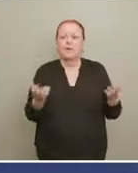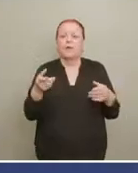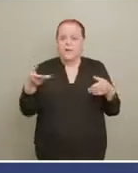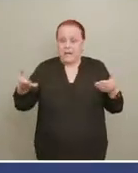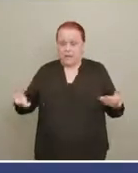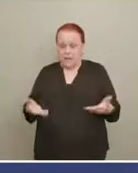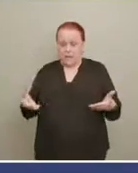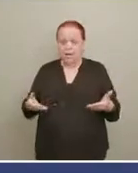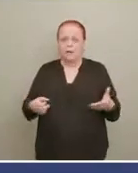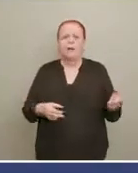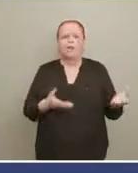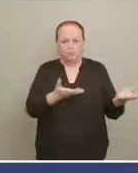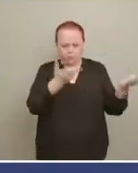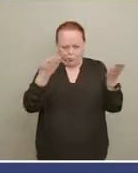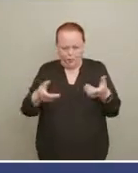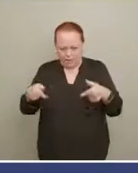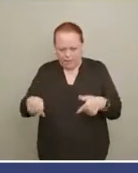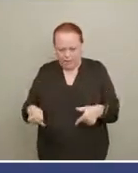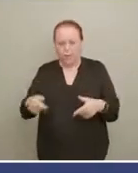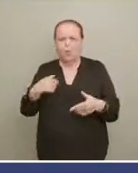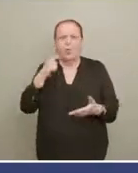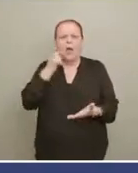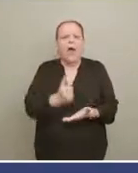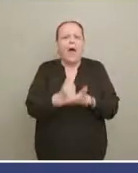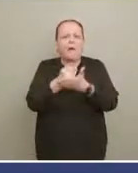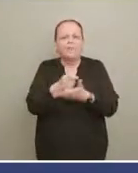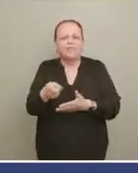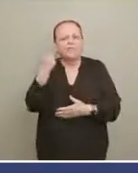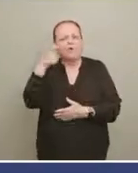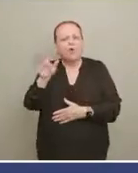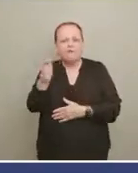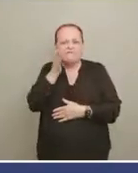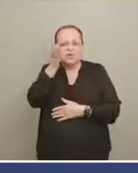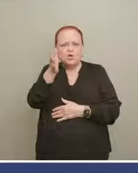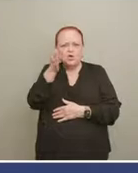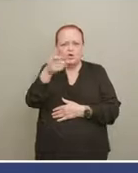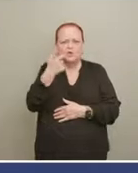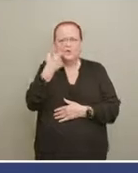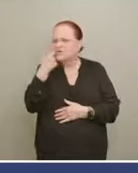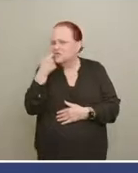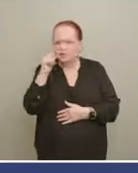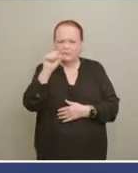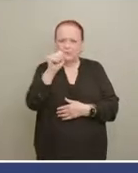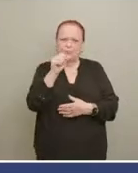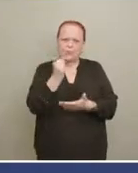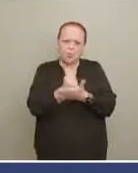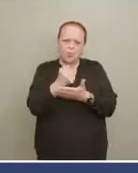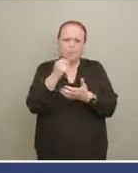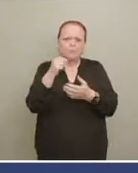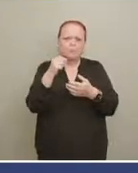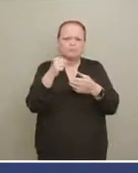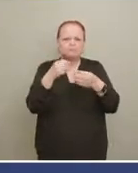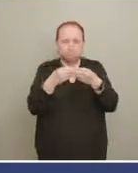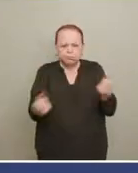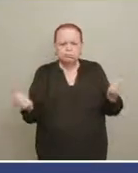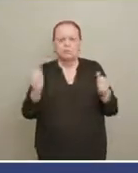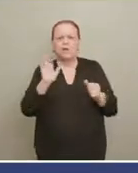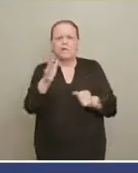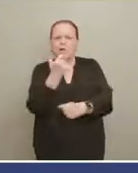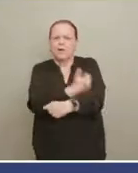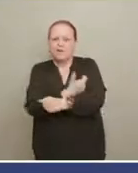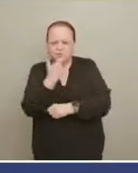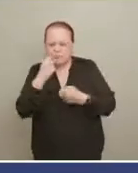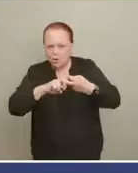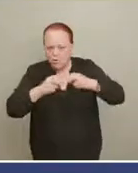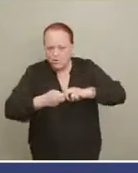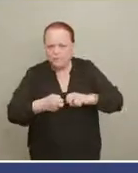know, potential addiction resources in the future and to help them in the future. Our jail doesn't have that capacity. We can keep them there and then we release